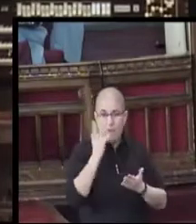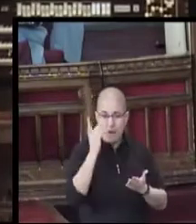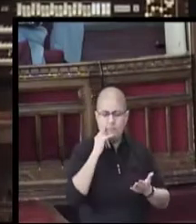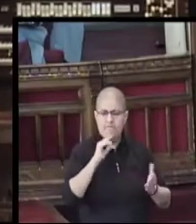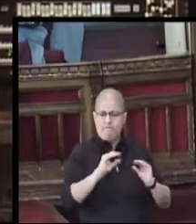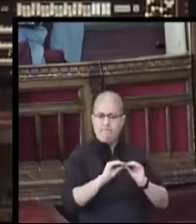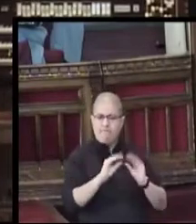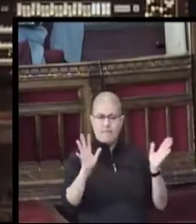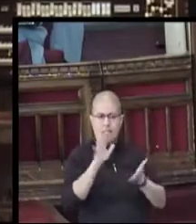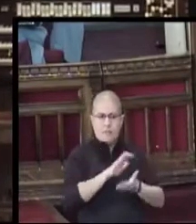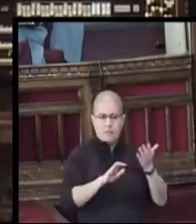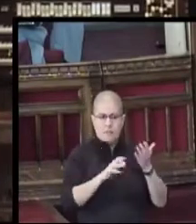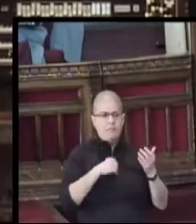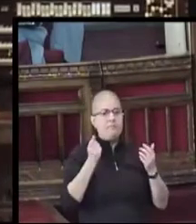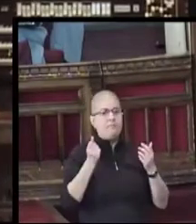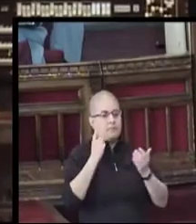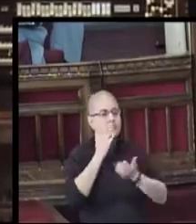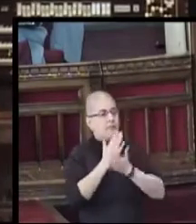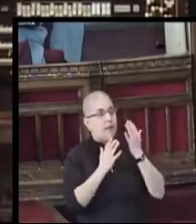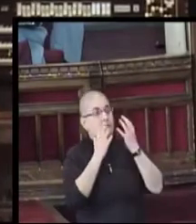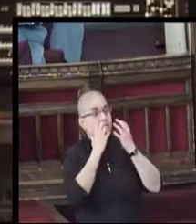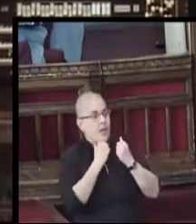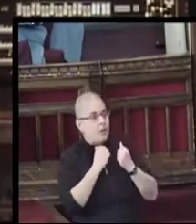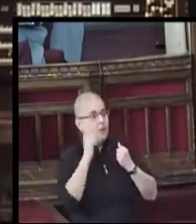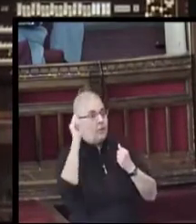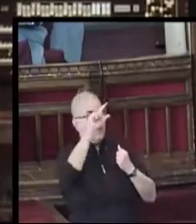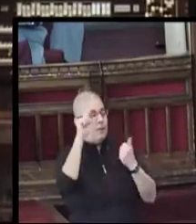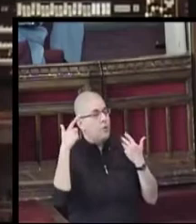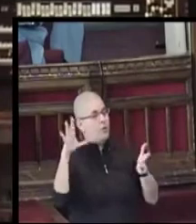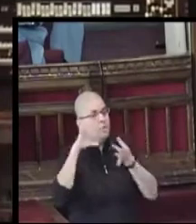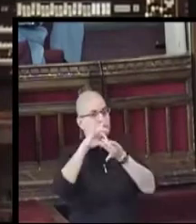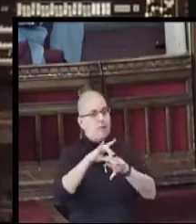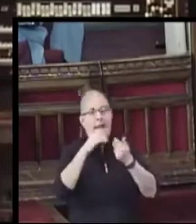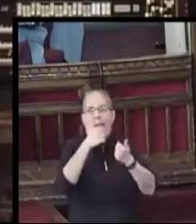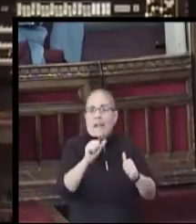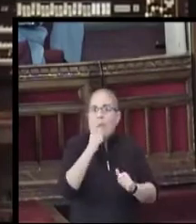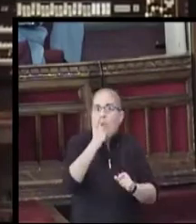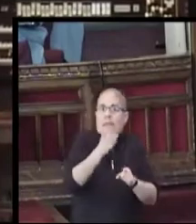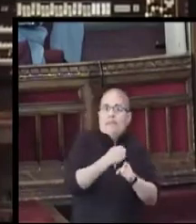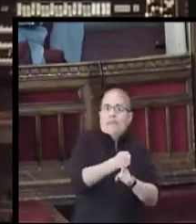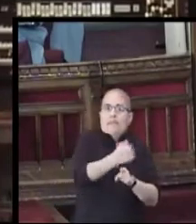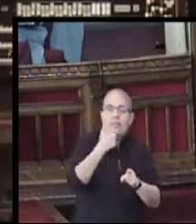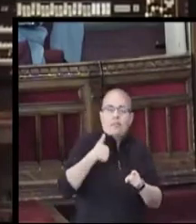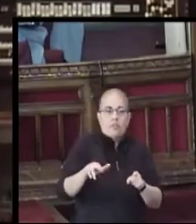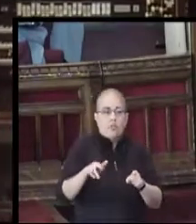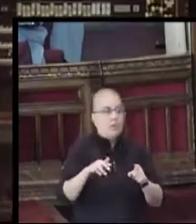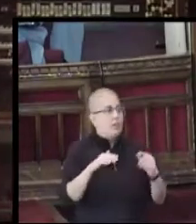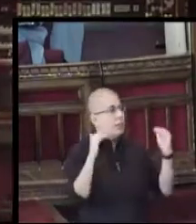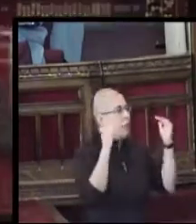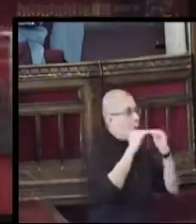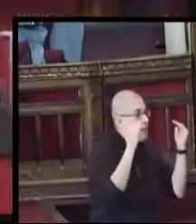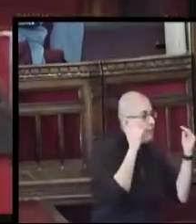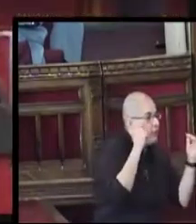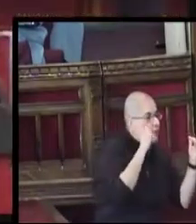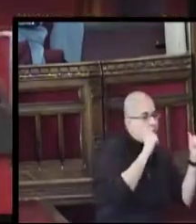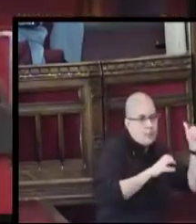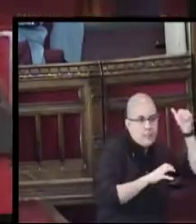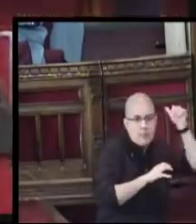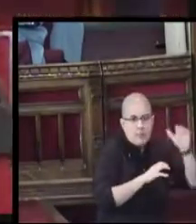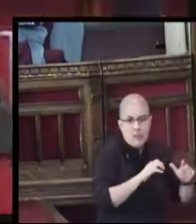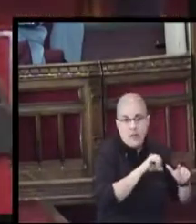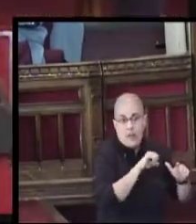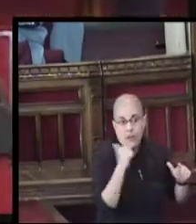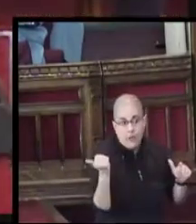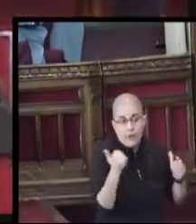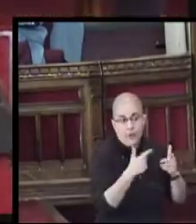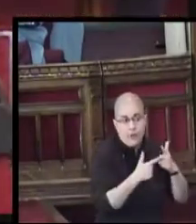I understand part of the value of a secular state and the equality of gender issues, absolutely, and